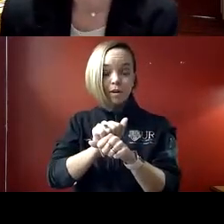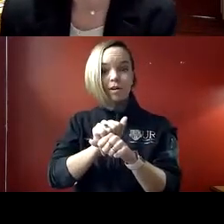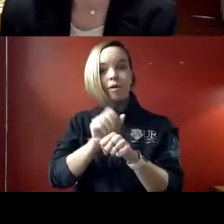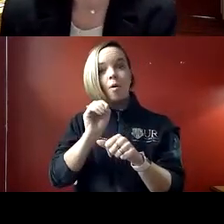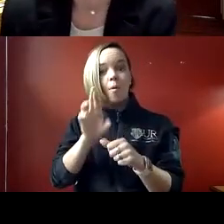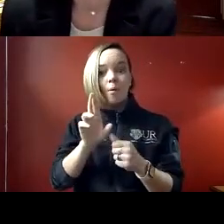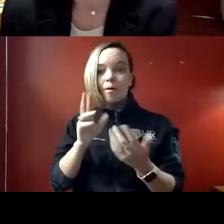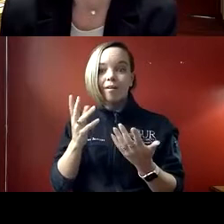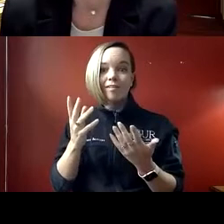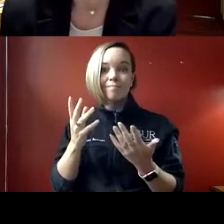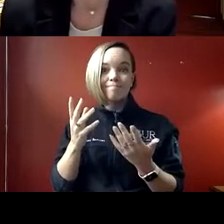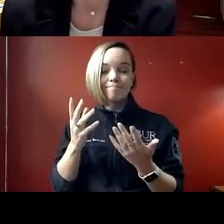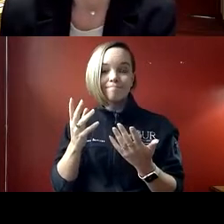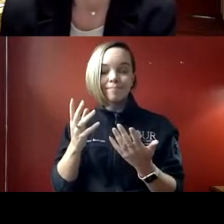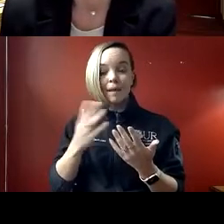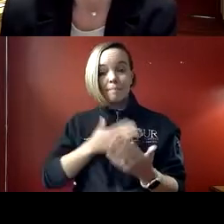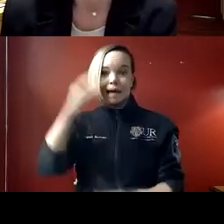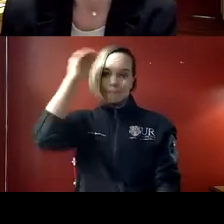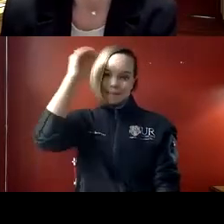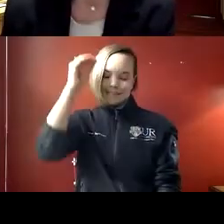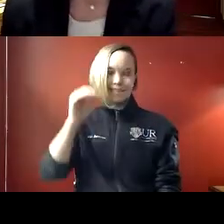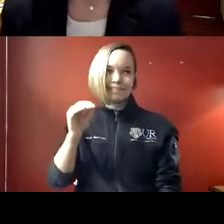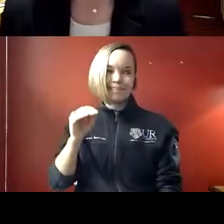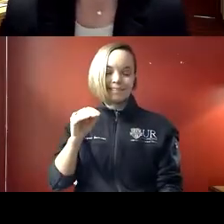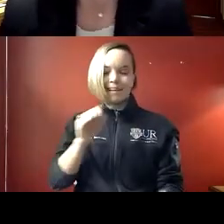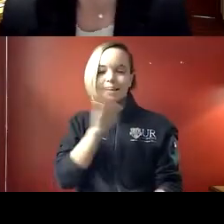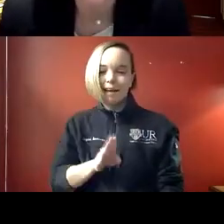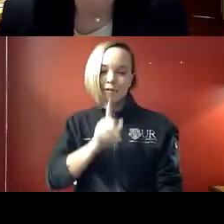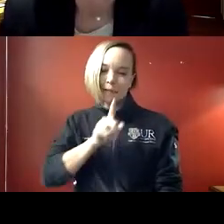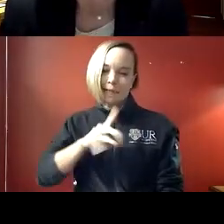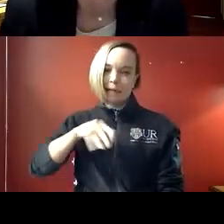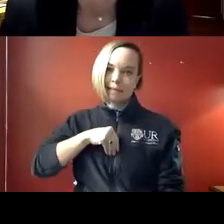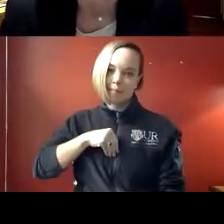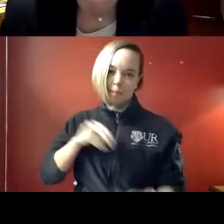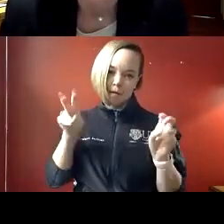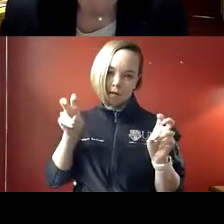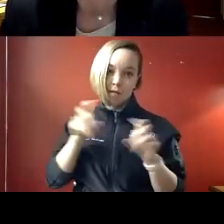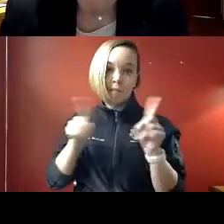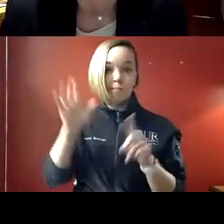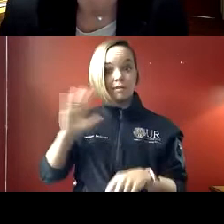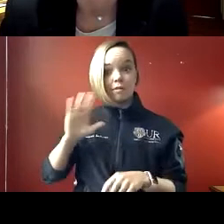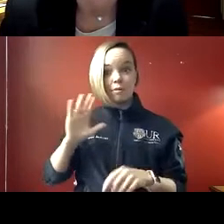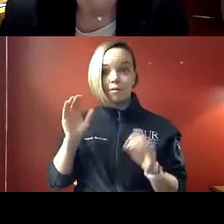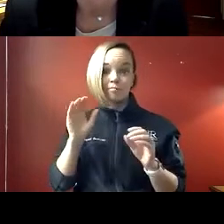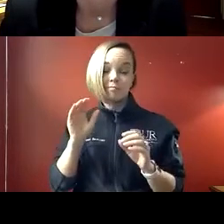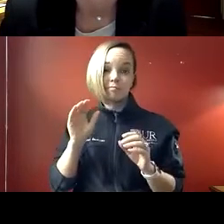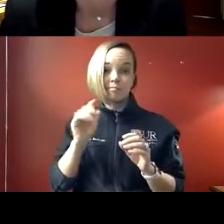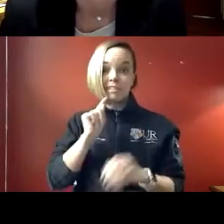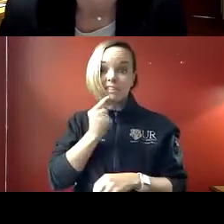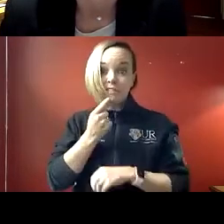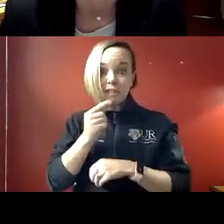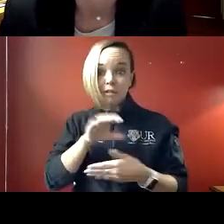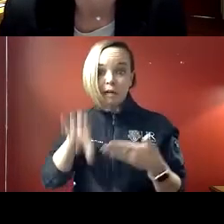have, in my opinion, it was never acceptable, but there were not severe consequences if we think how people acted in